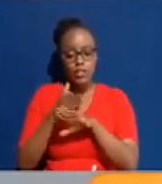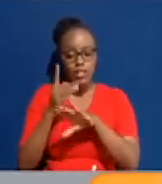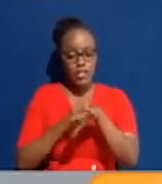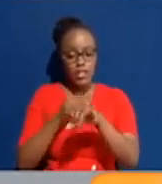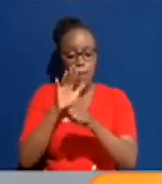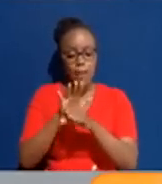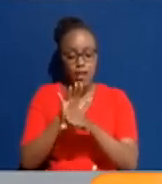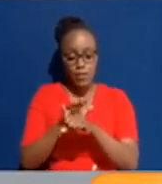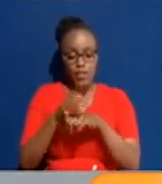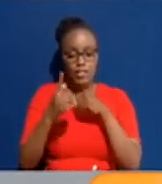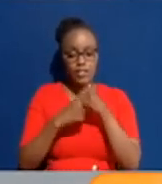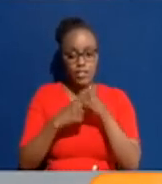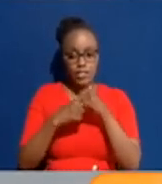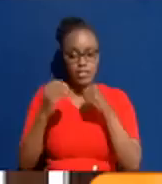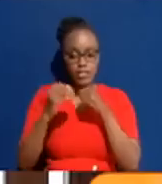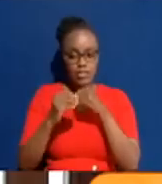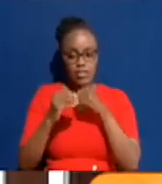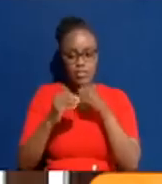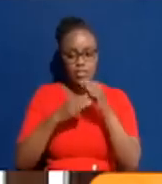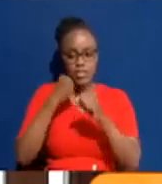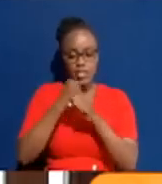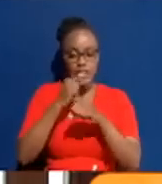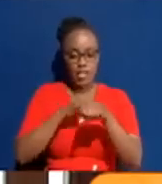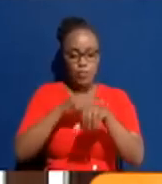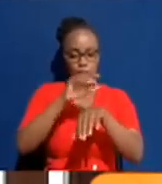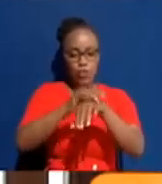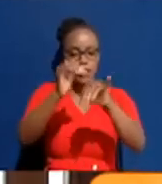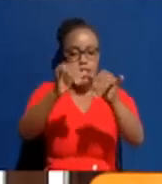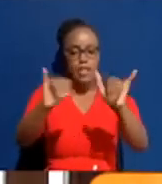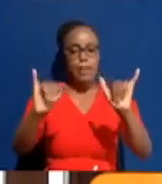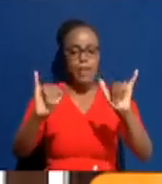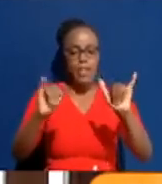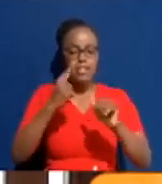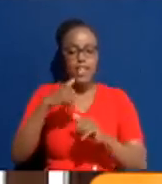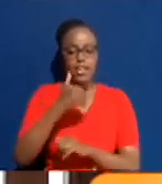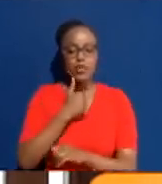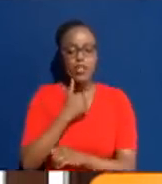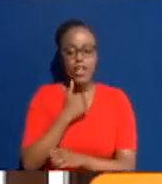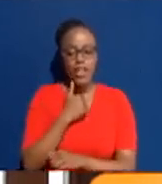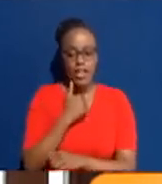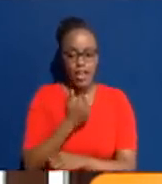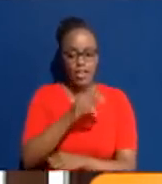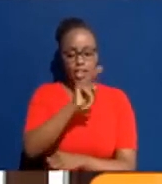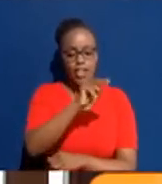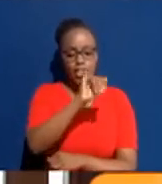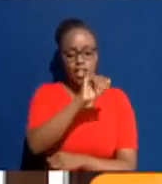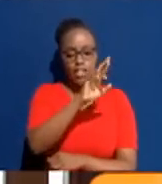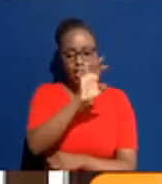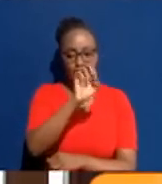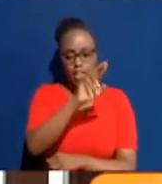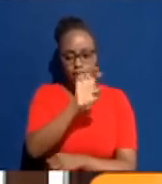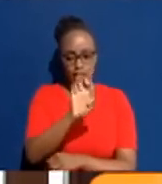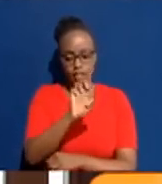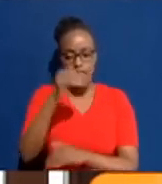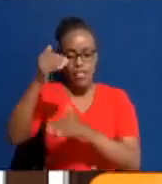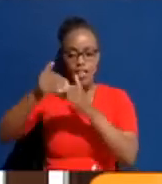wasted 6 years. When we got independence, we had Nyerere, our next